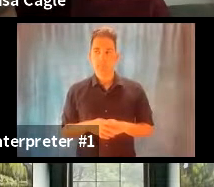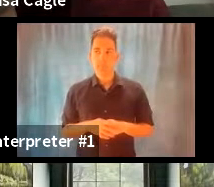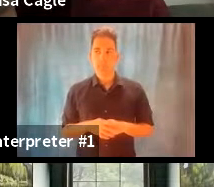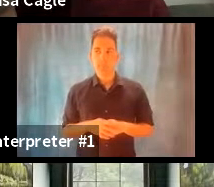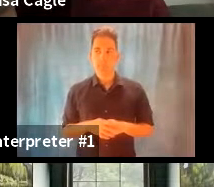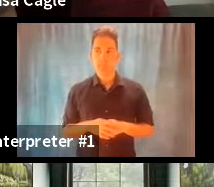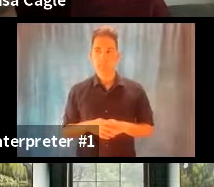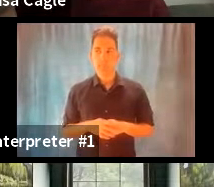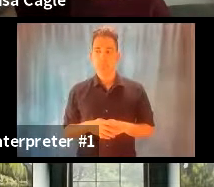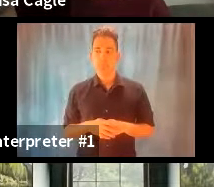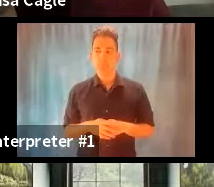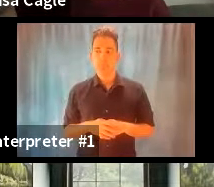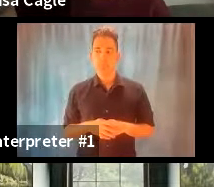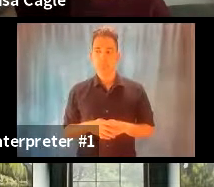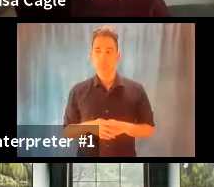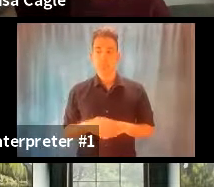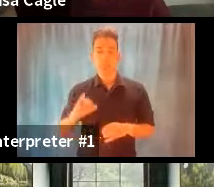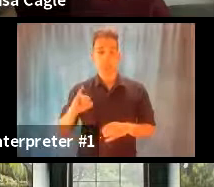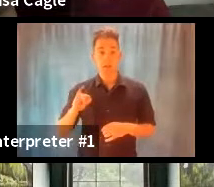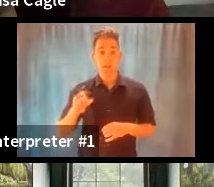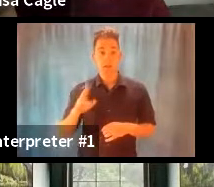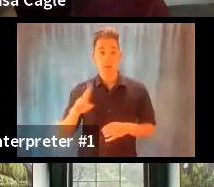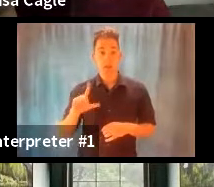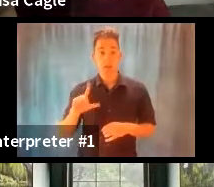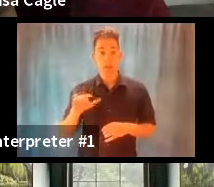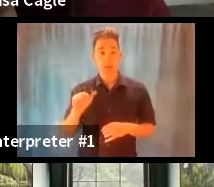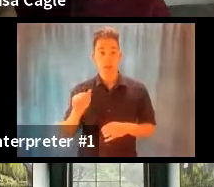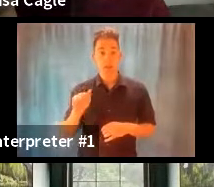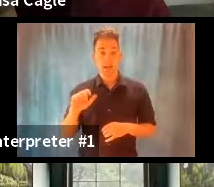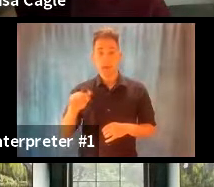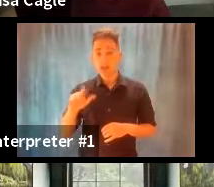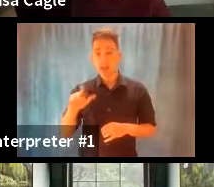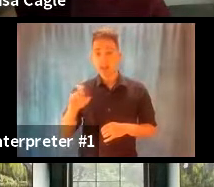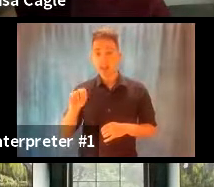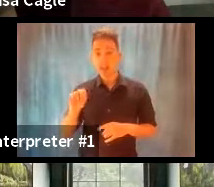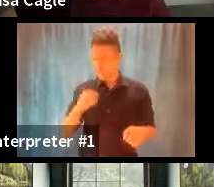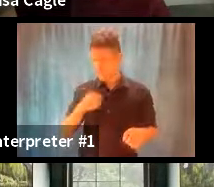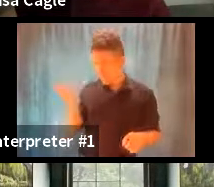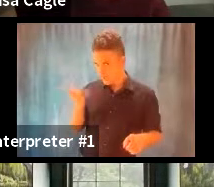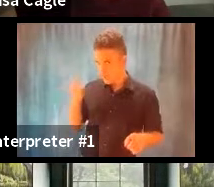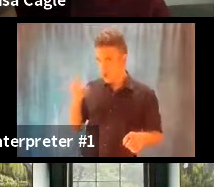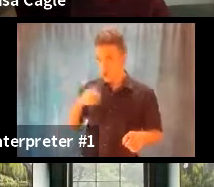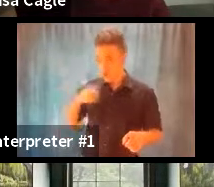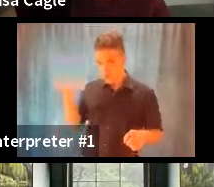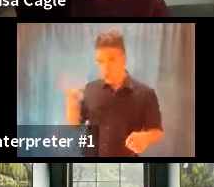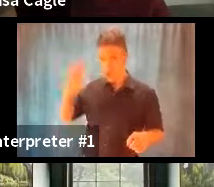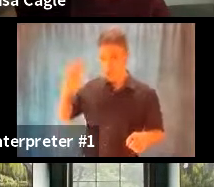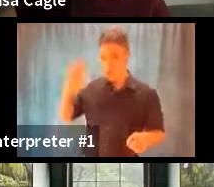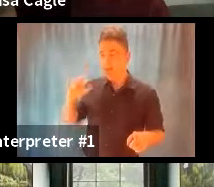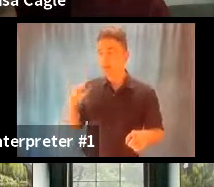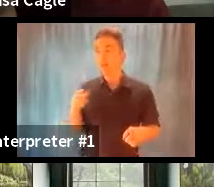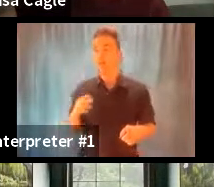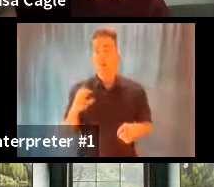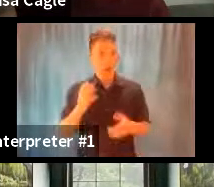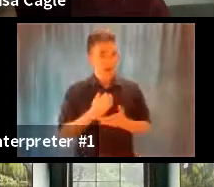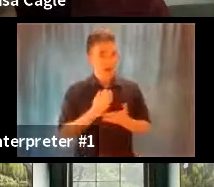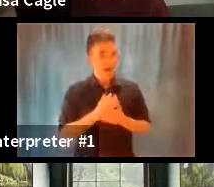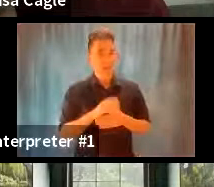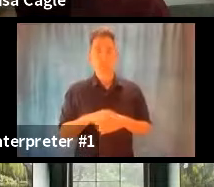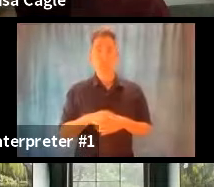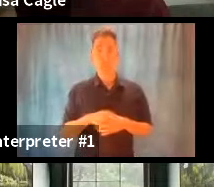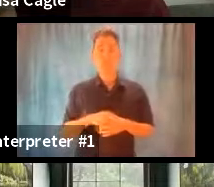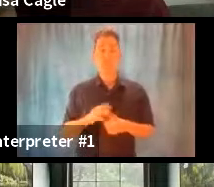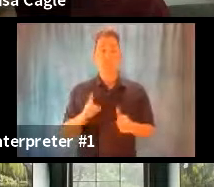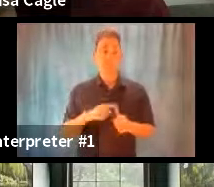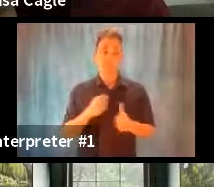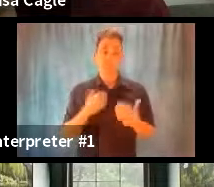right. Julia Allen. I'm here. I'm here. All right. Okay. I want to, first